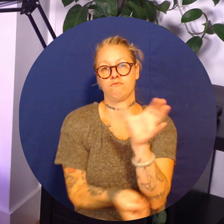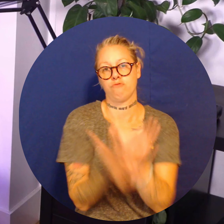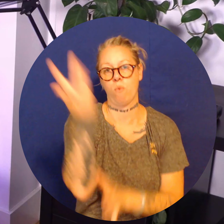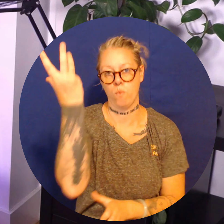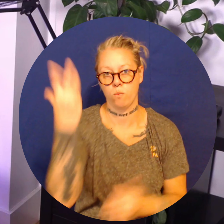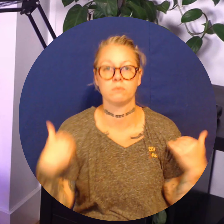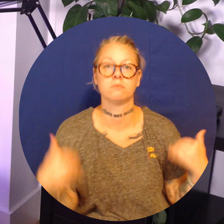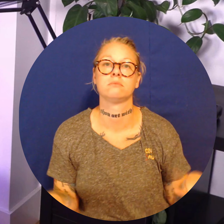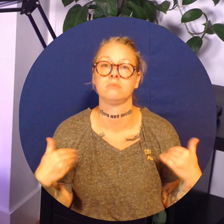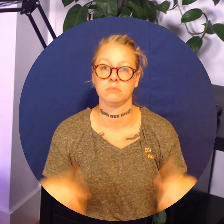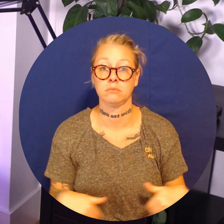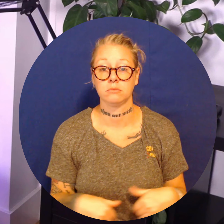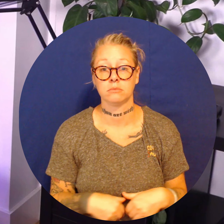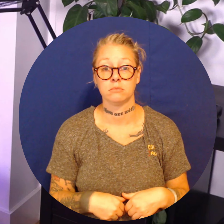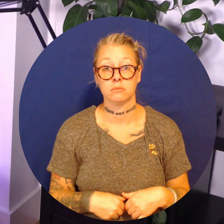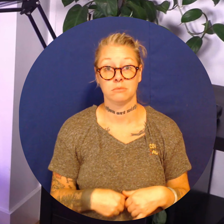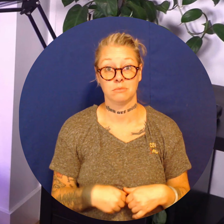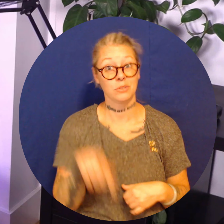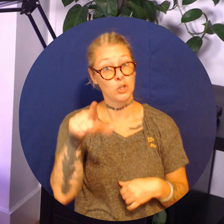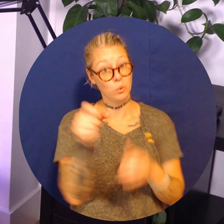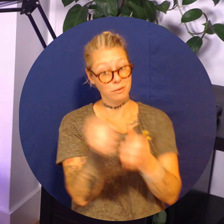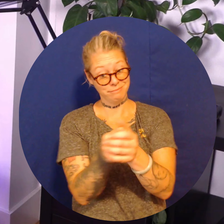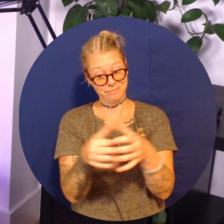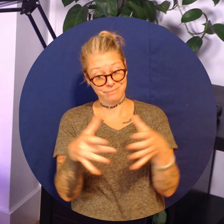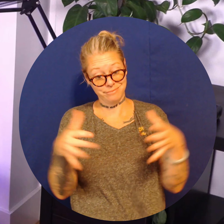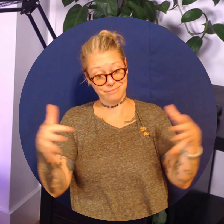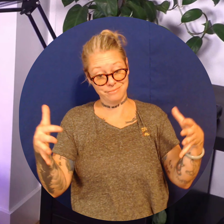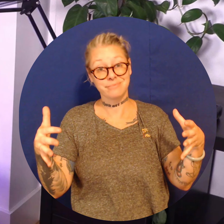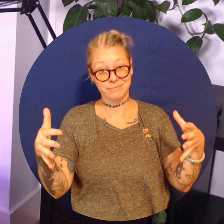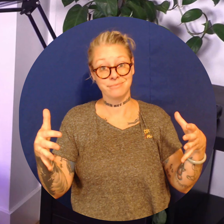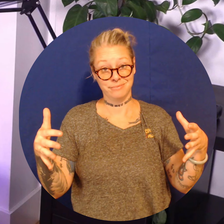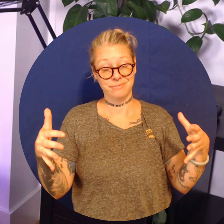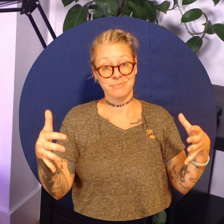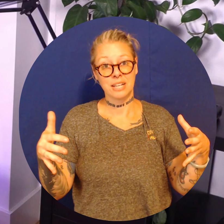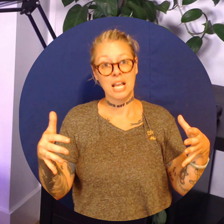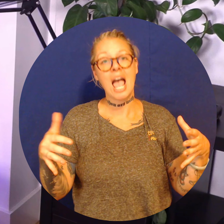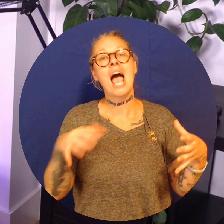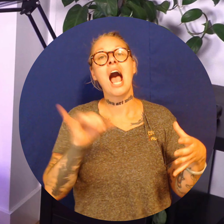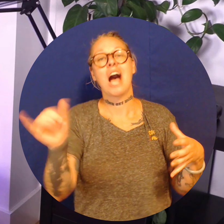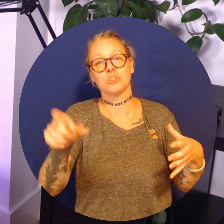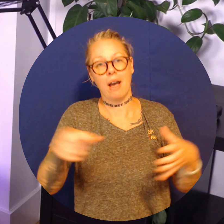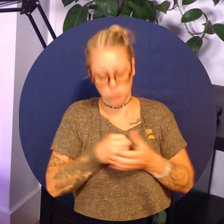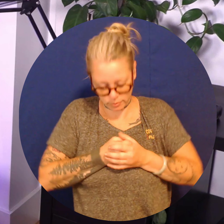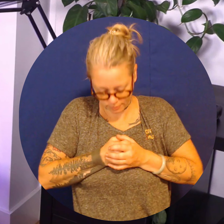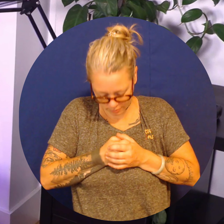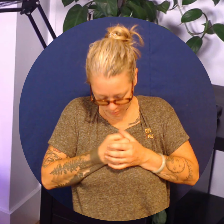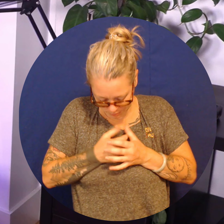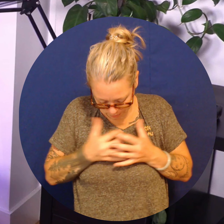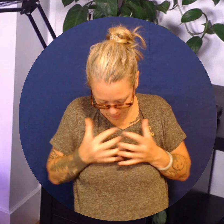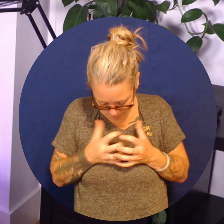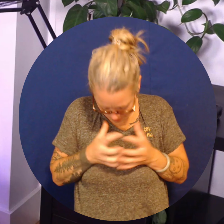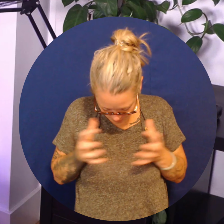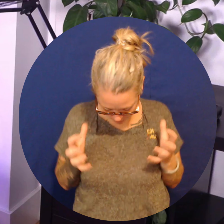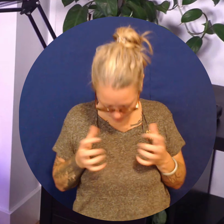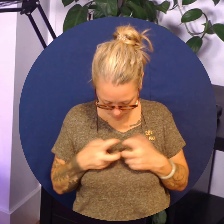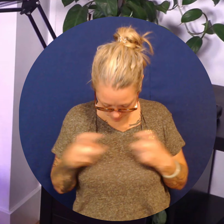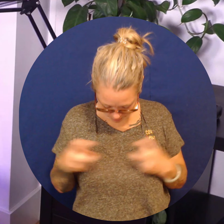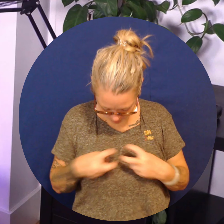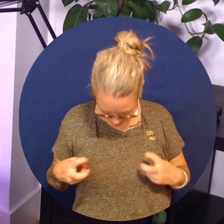and you can only expand as far outward as you have expanded internally you can only go